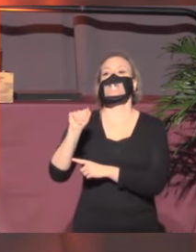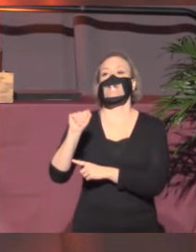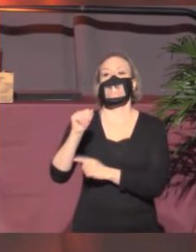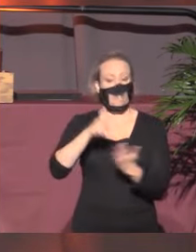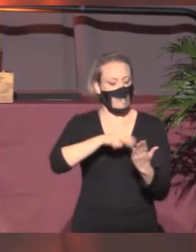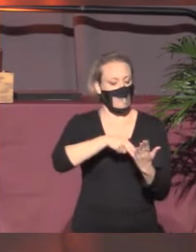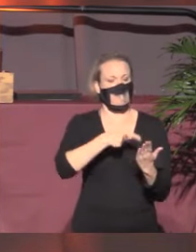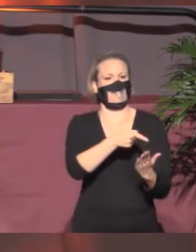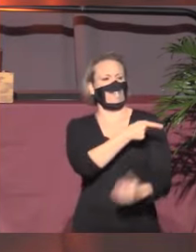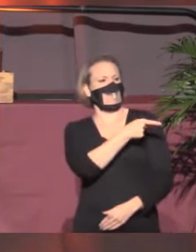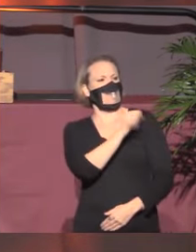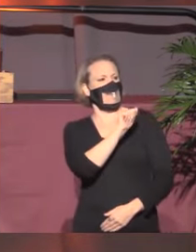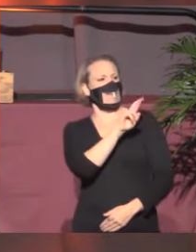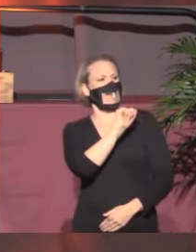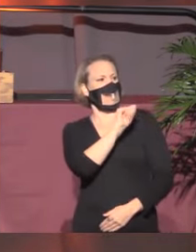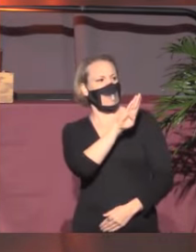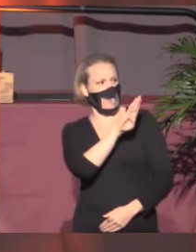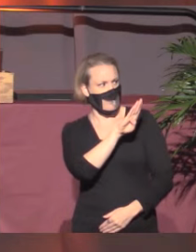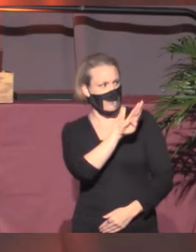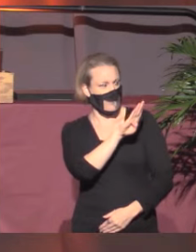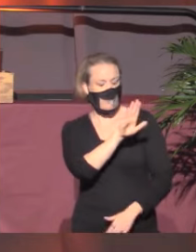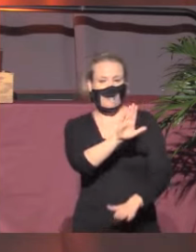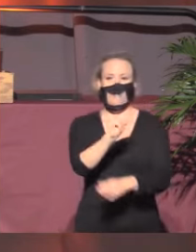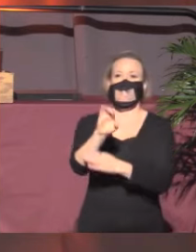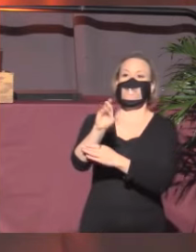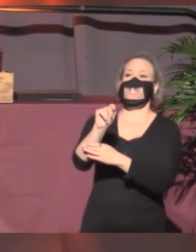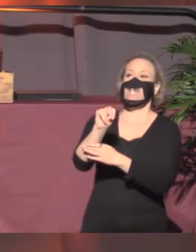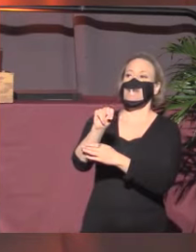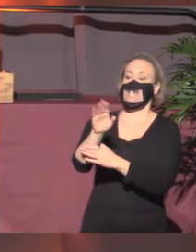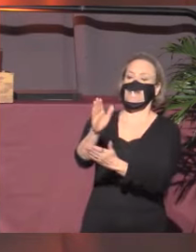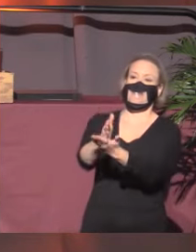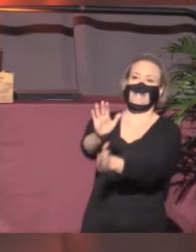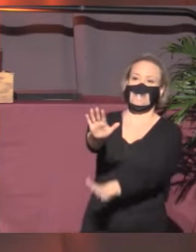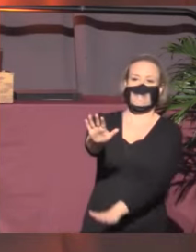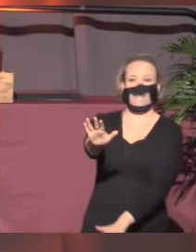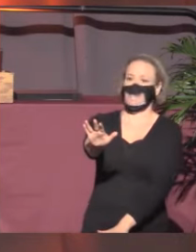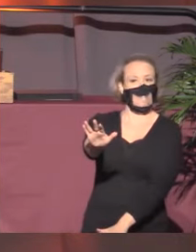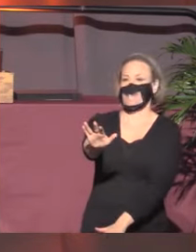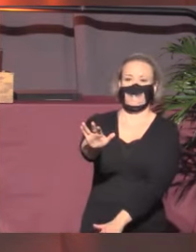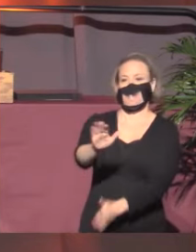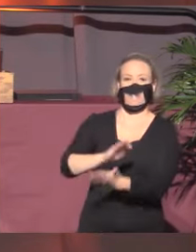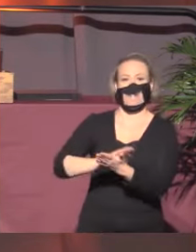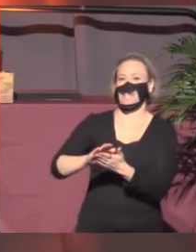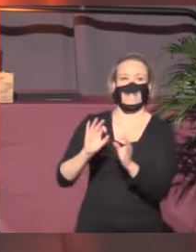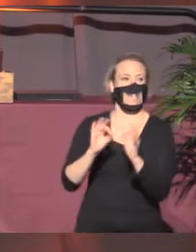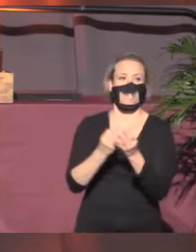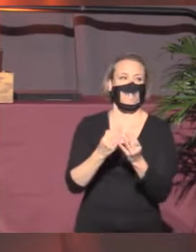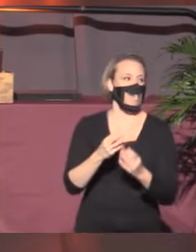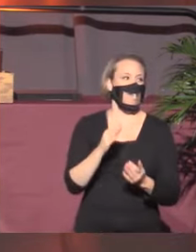He's an Arab." McCain stops her and says, "He's a decent family man, a